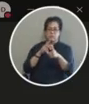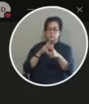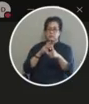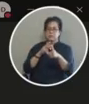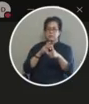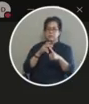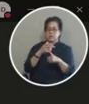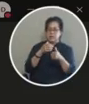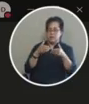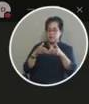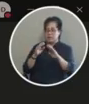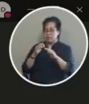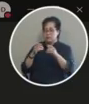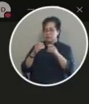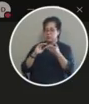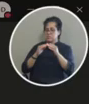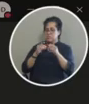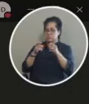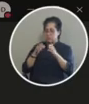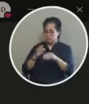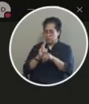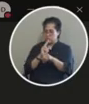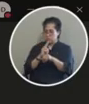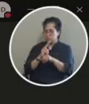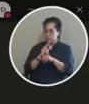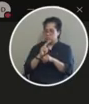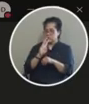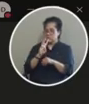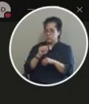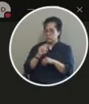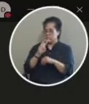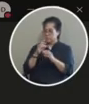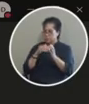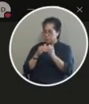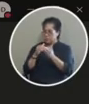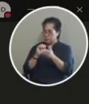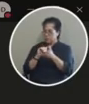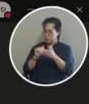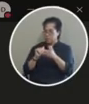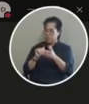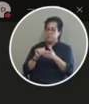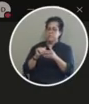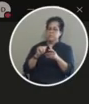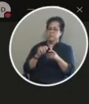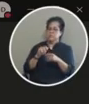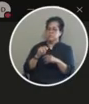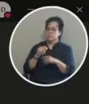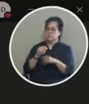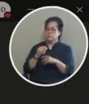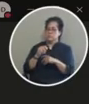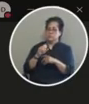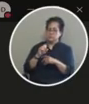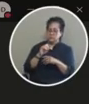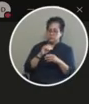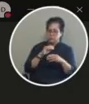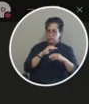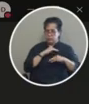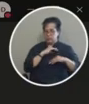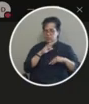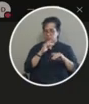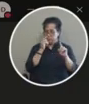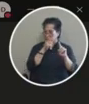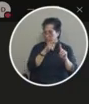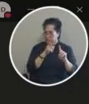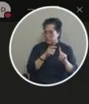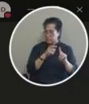manager to use this $6 million. They could be doing other desire or objective. So I'm